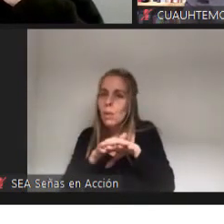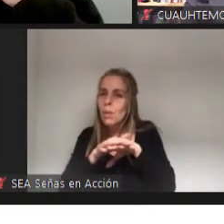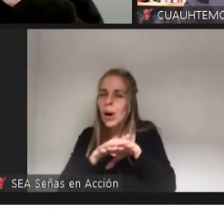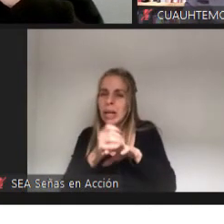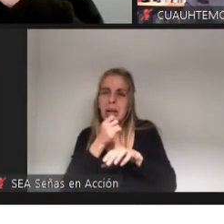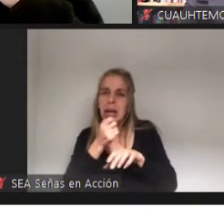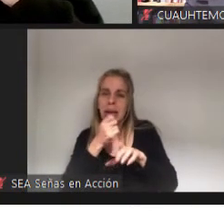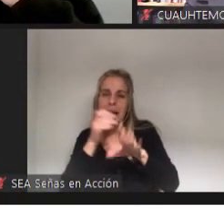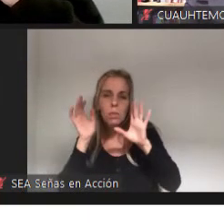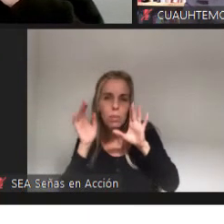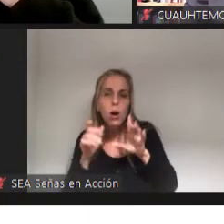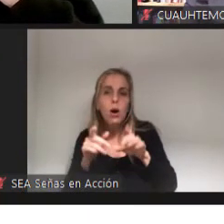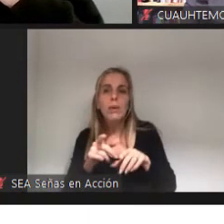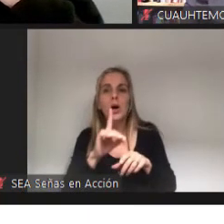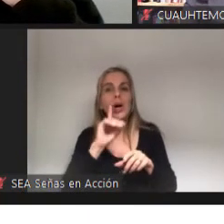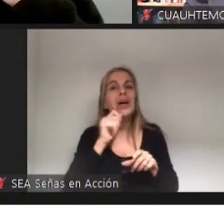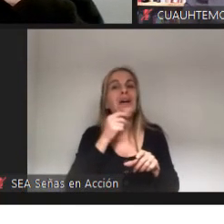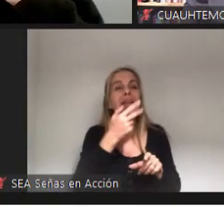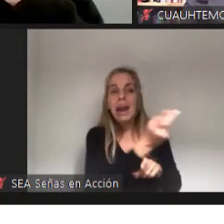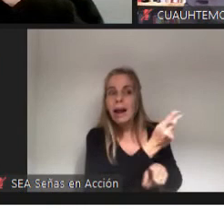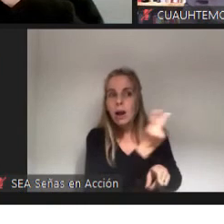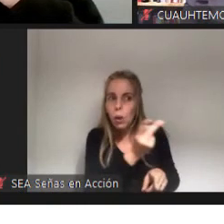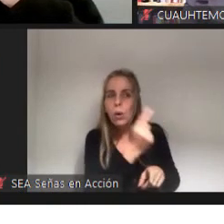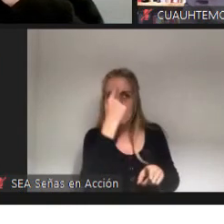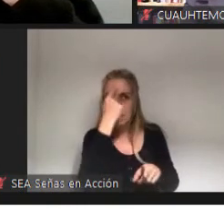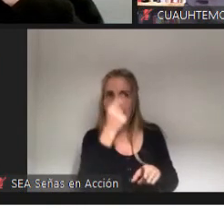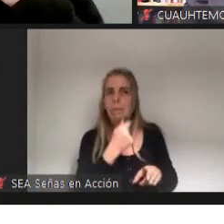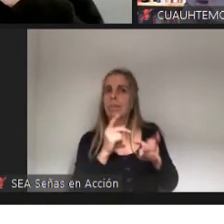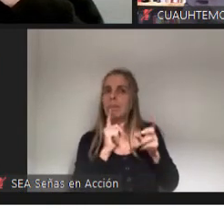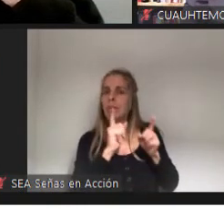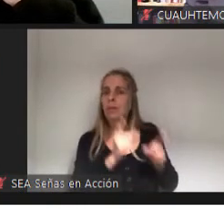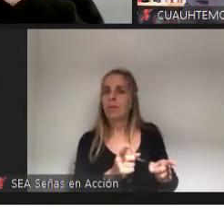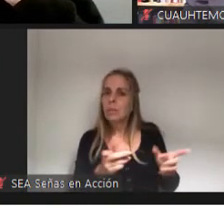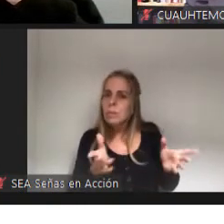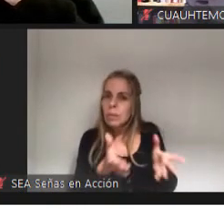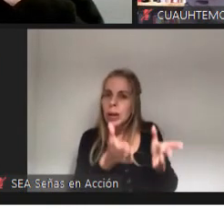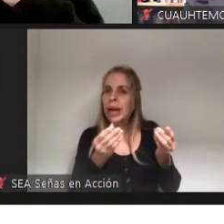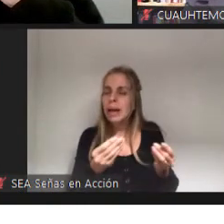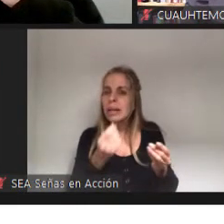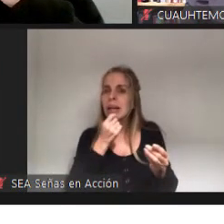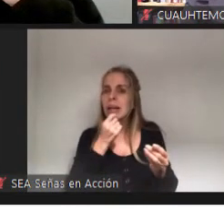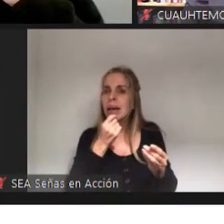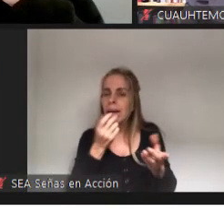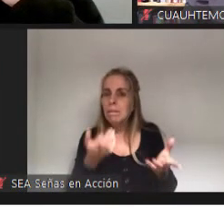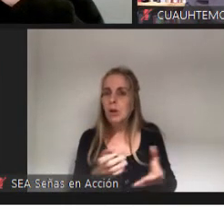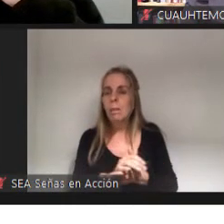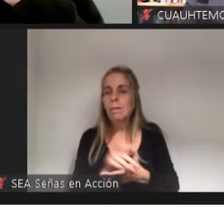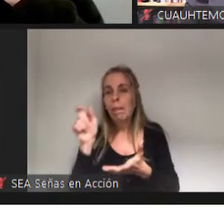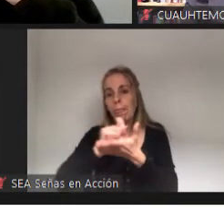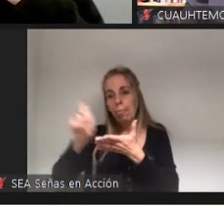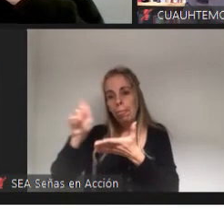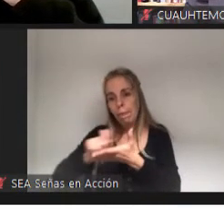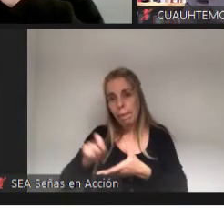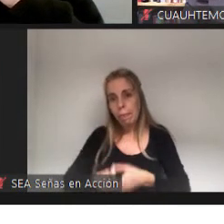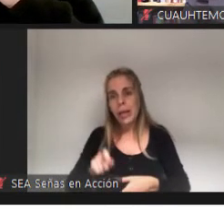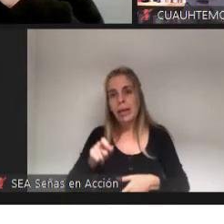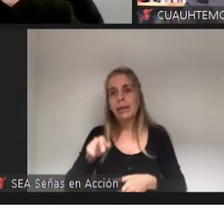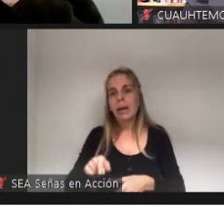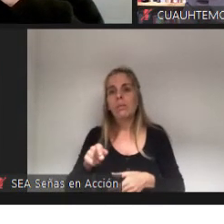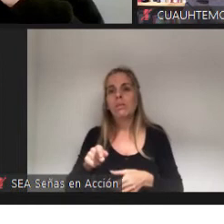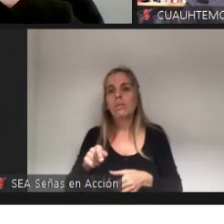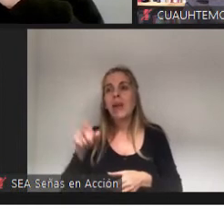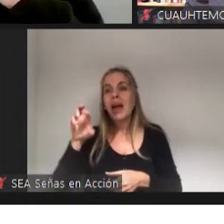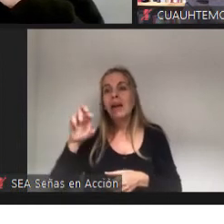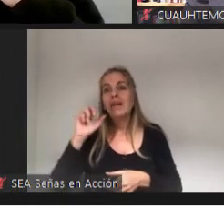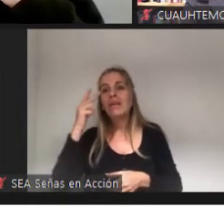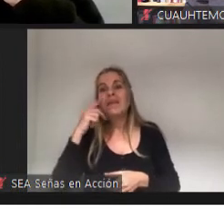an example, but it is one we are quite careful with Diana to keep up. In Epronest, speaking